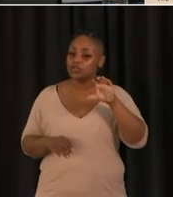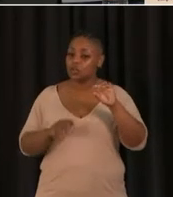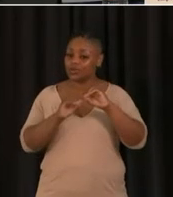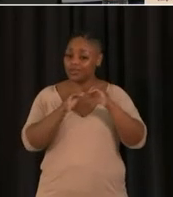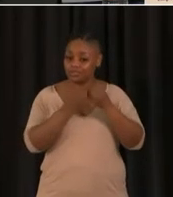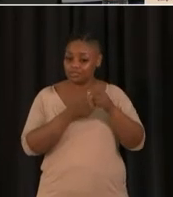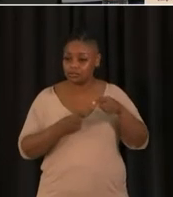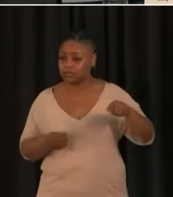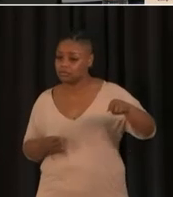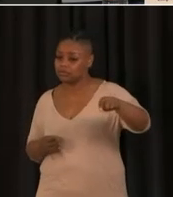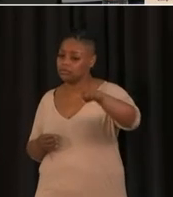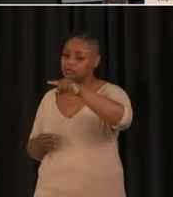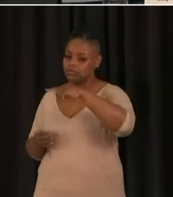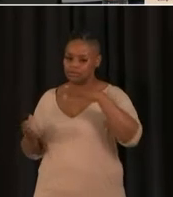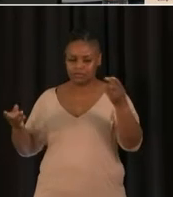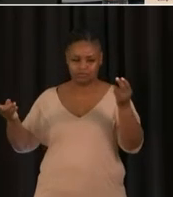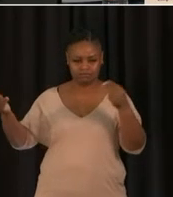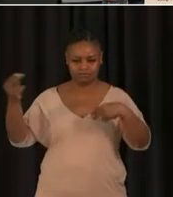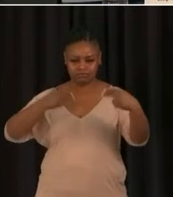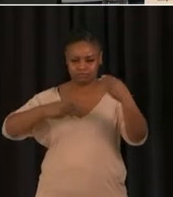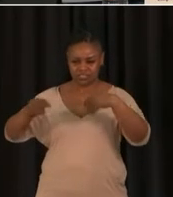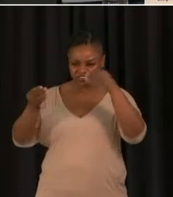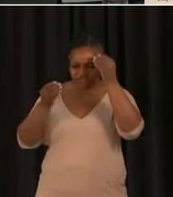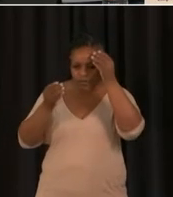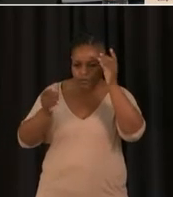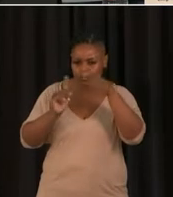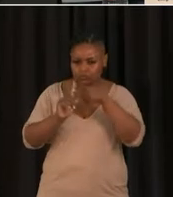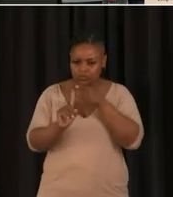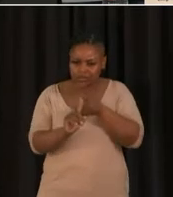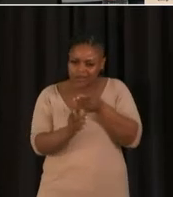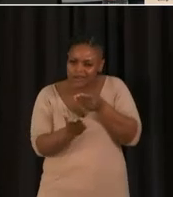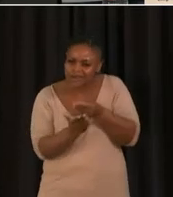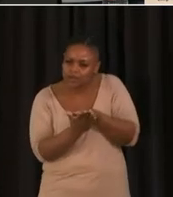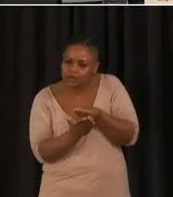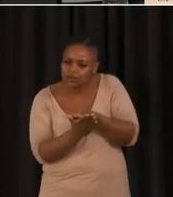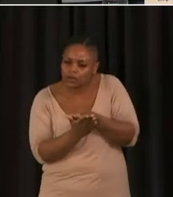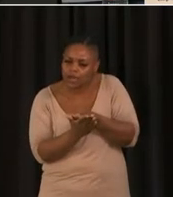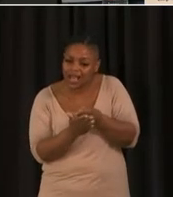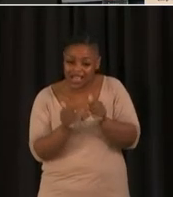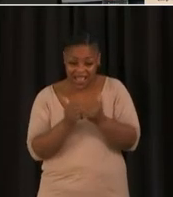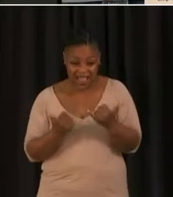feel like it, but a crisis is not forever. Next slide.